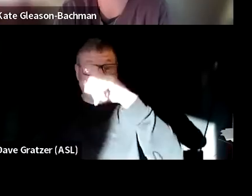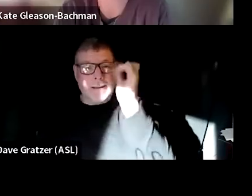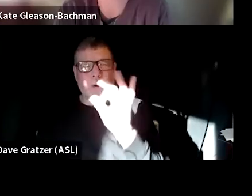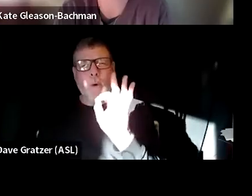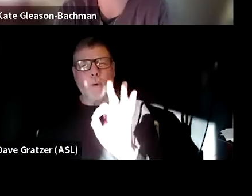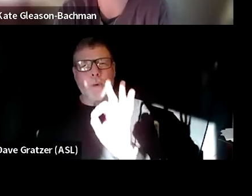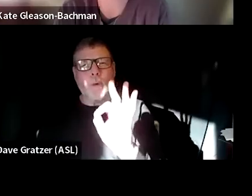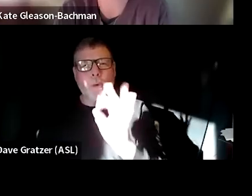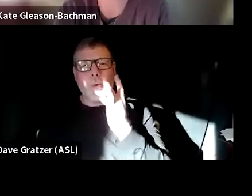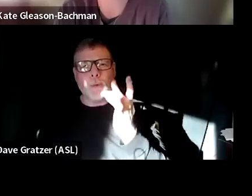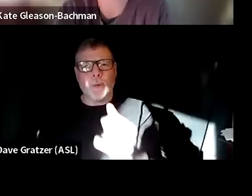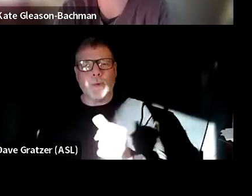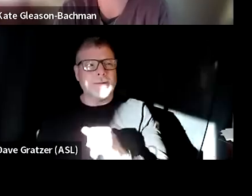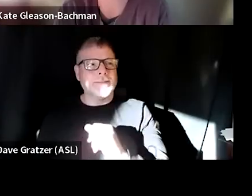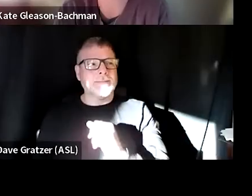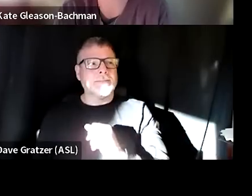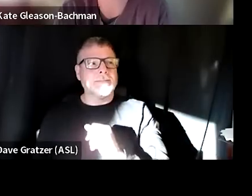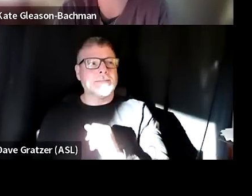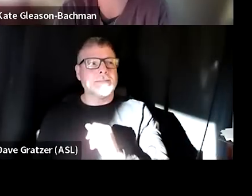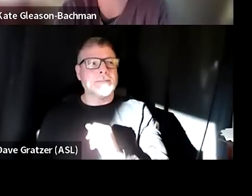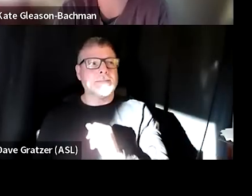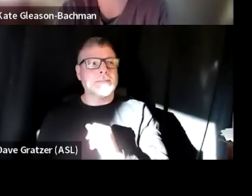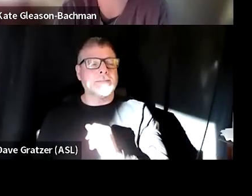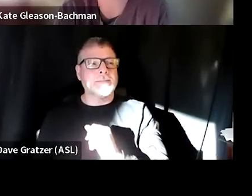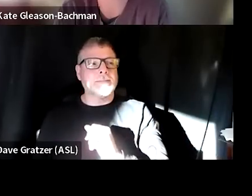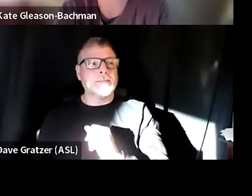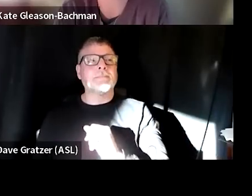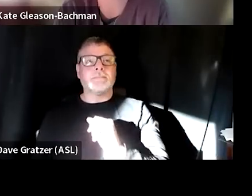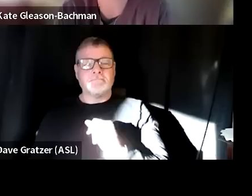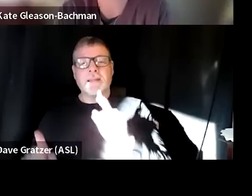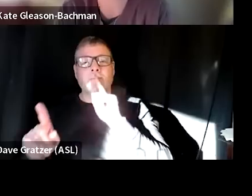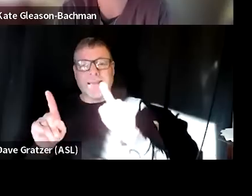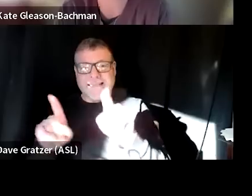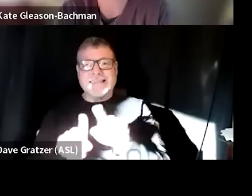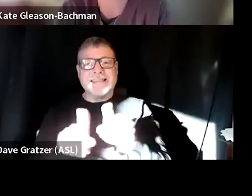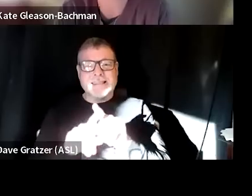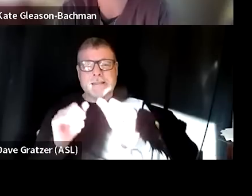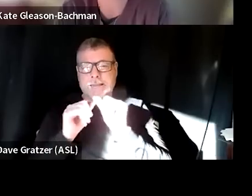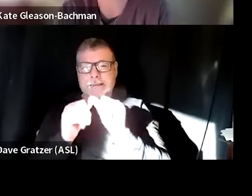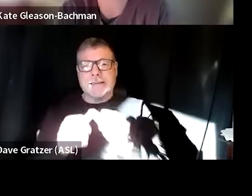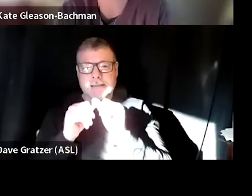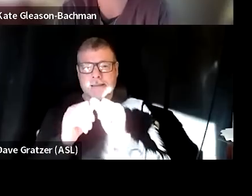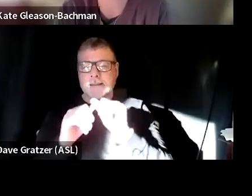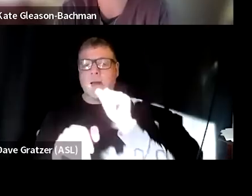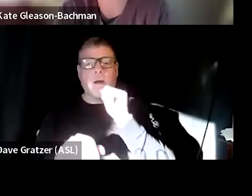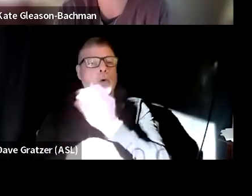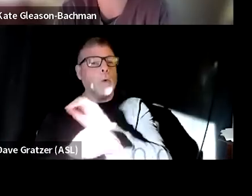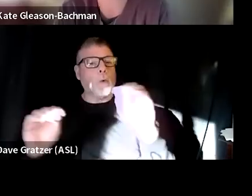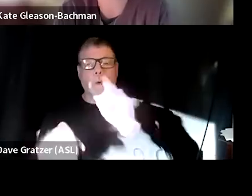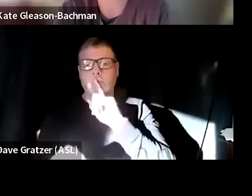I think consistency, being consistent and saying what you say you're going to do. Like I said earlier, not making